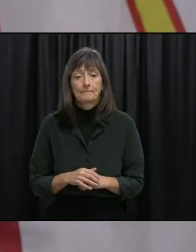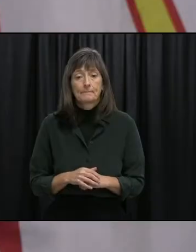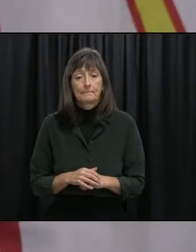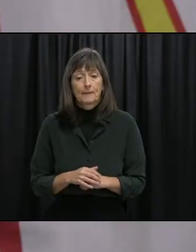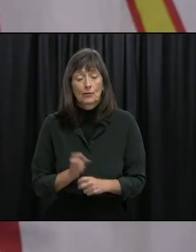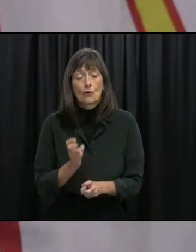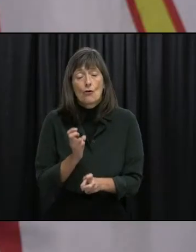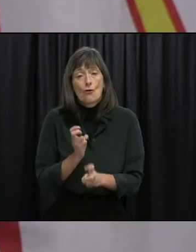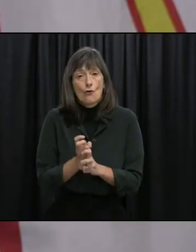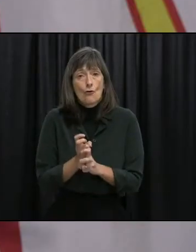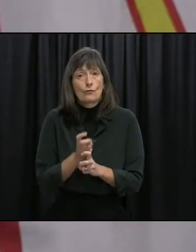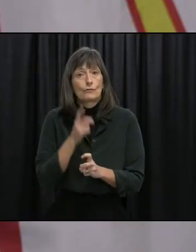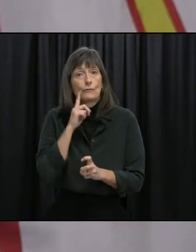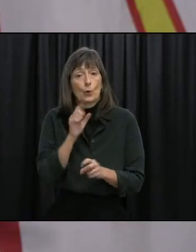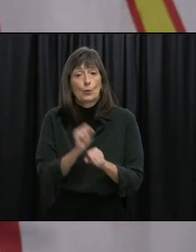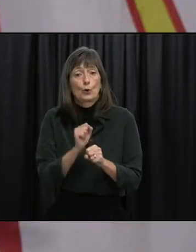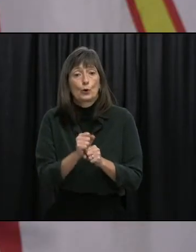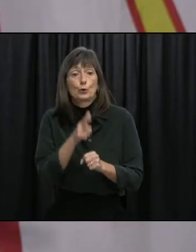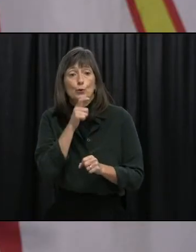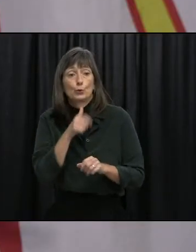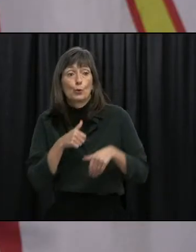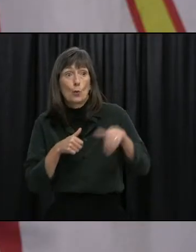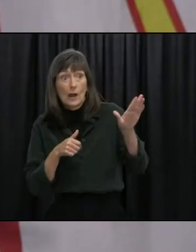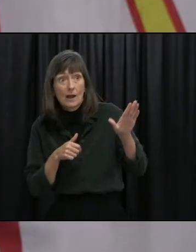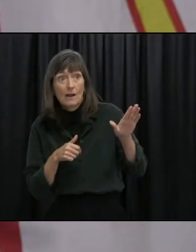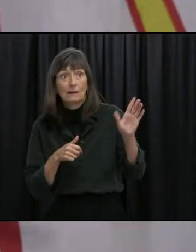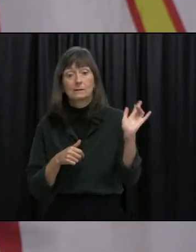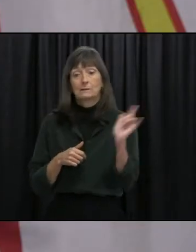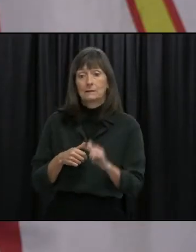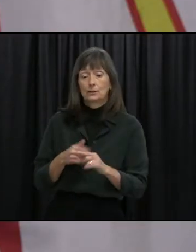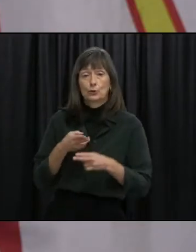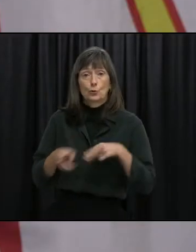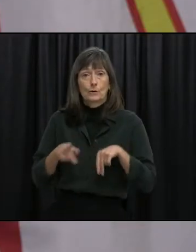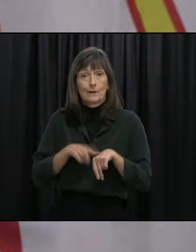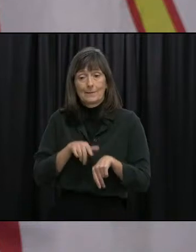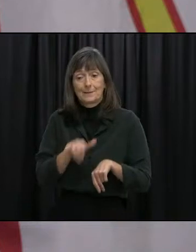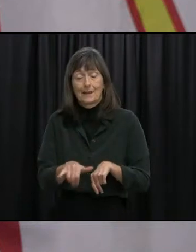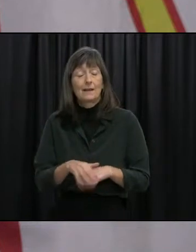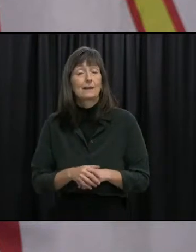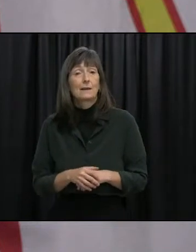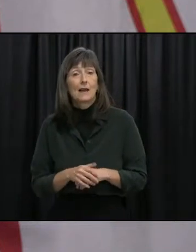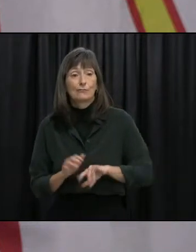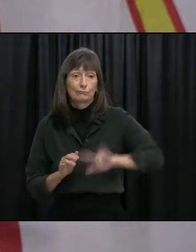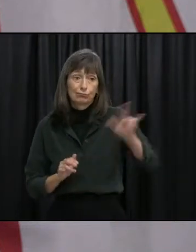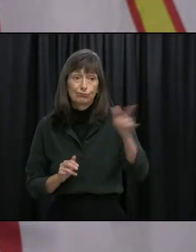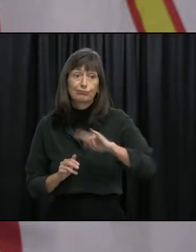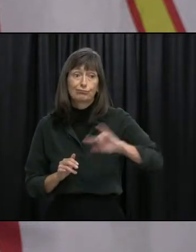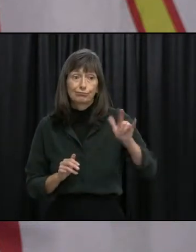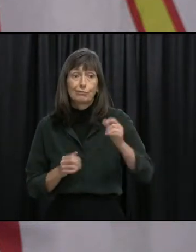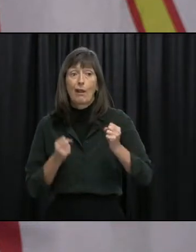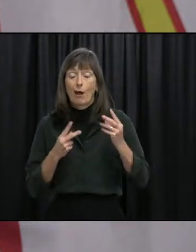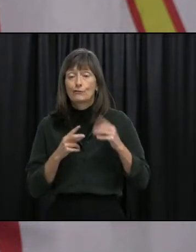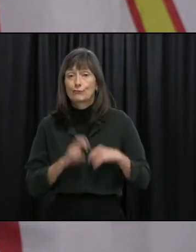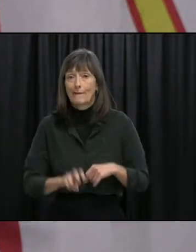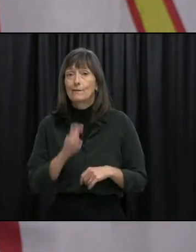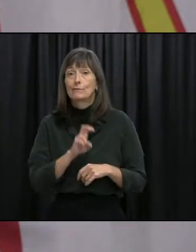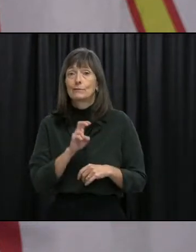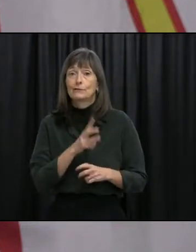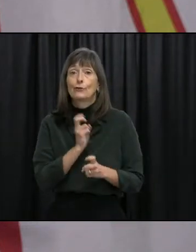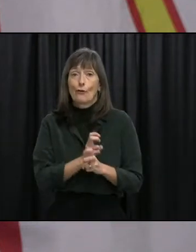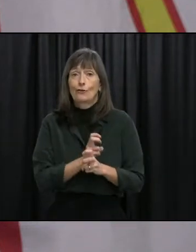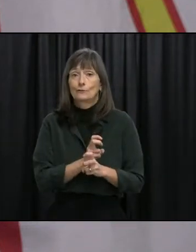the difficulties that rotational workers have with regard to travel, and it's a difficult way of life outside of COVID, I think, and